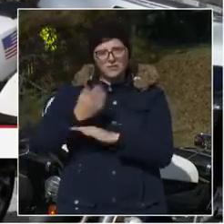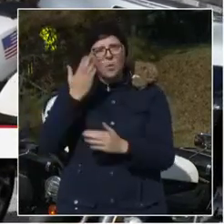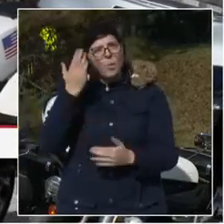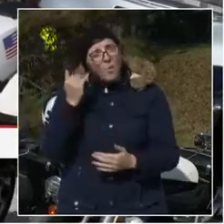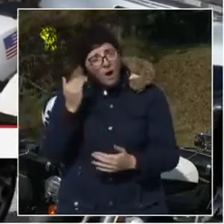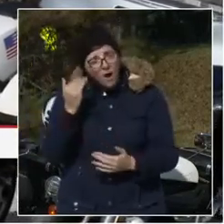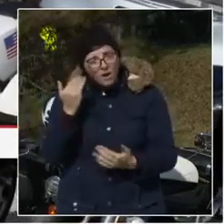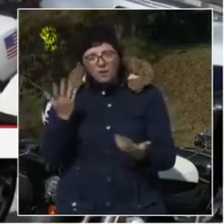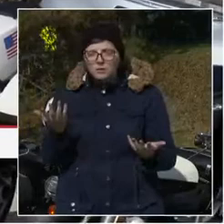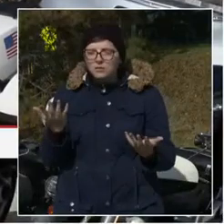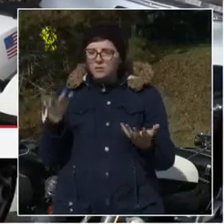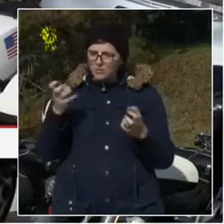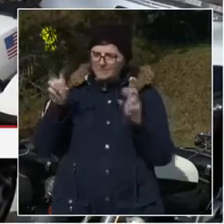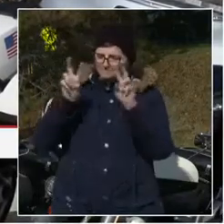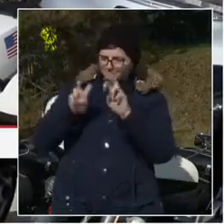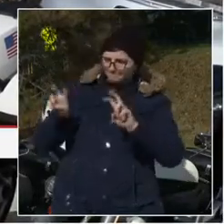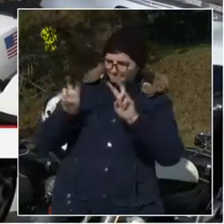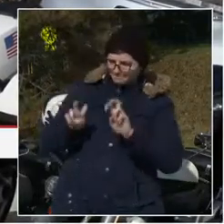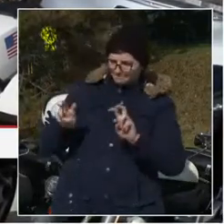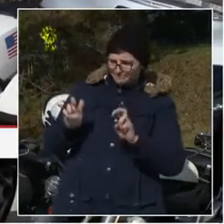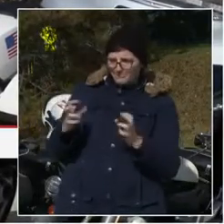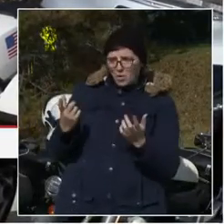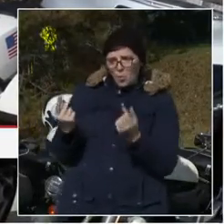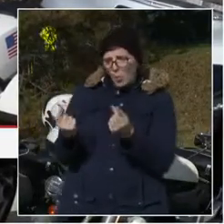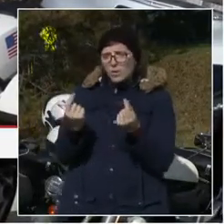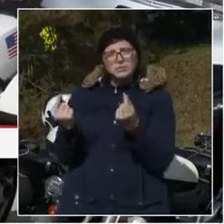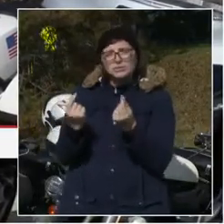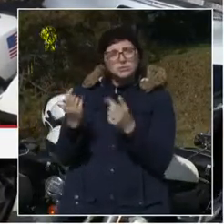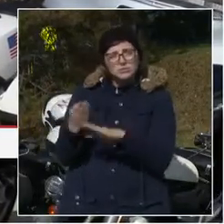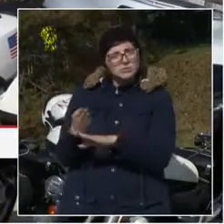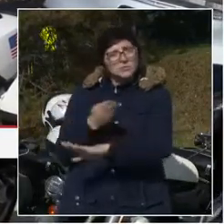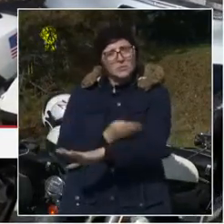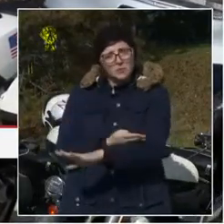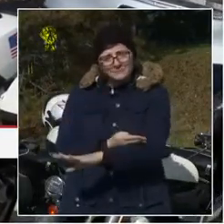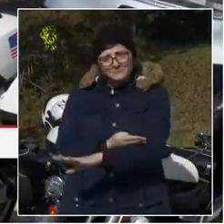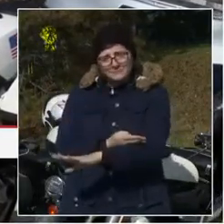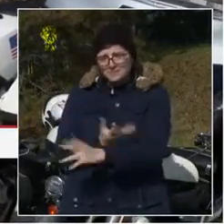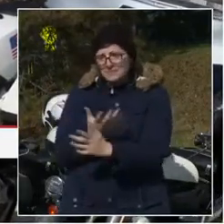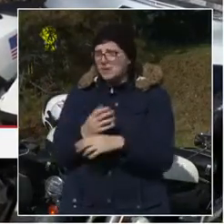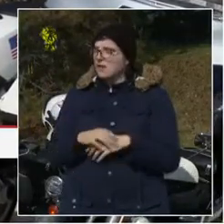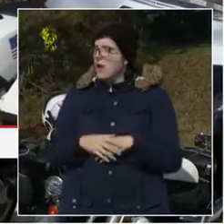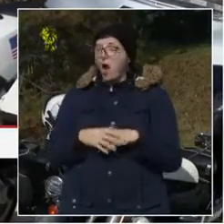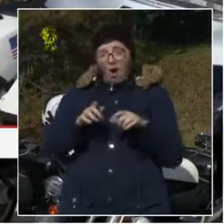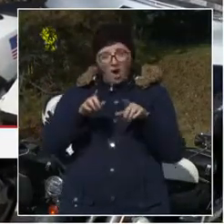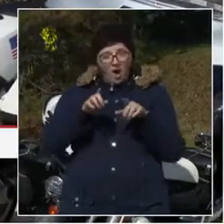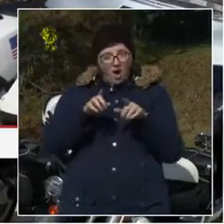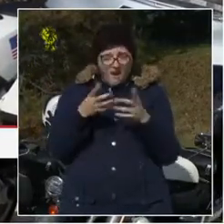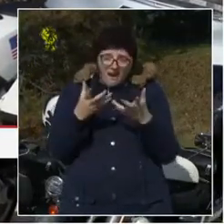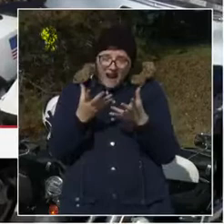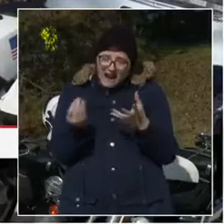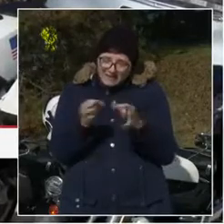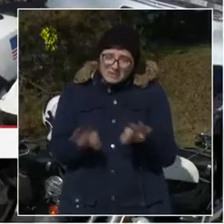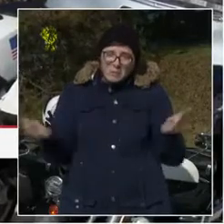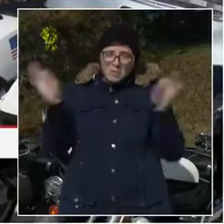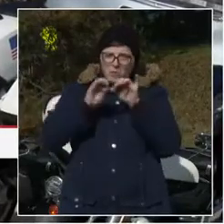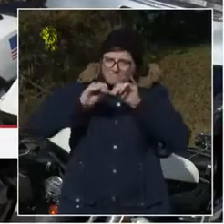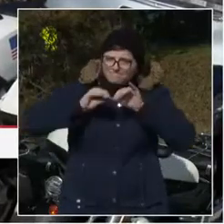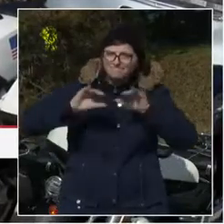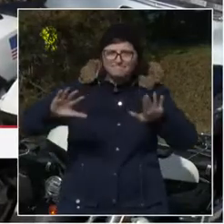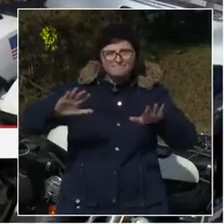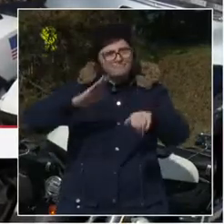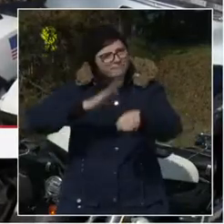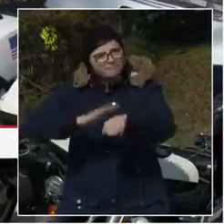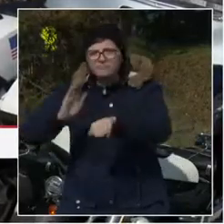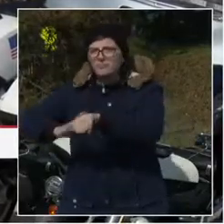we wanted to assess what we could do, but we also wanted to send the message that a